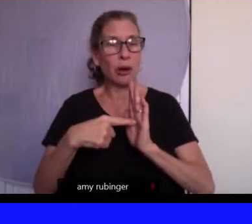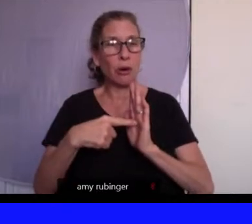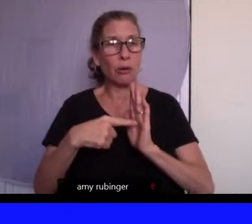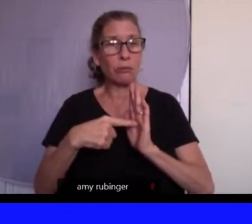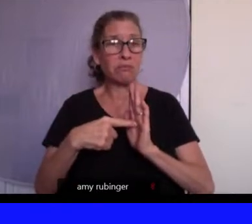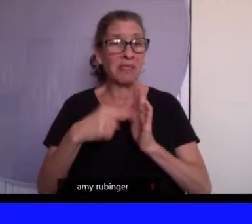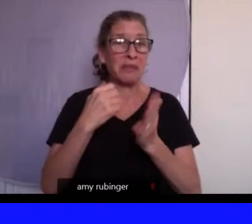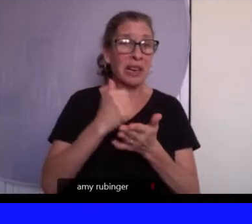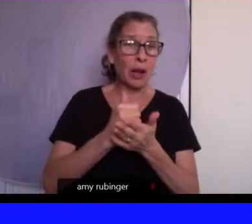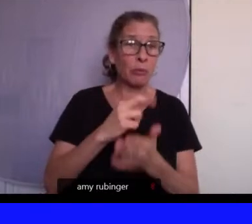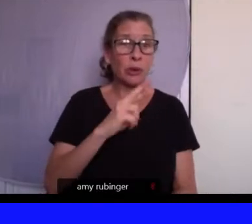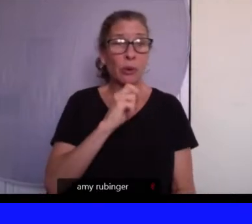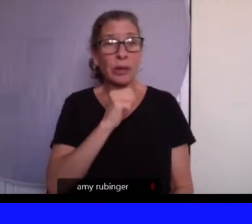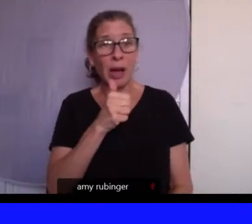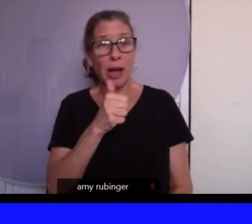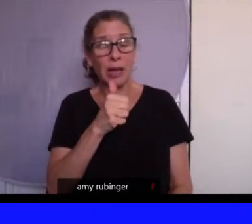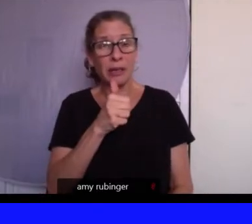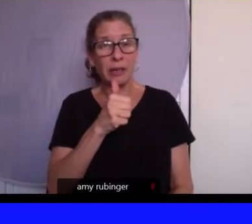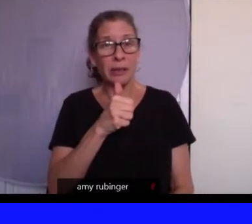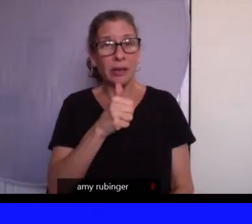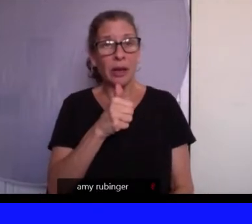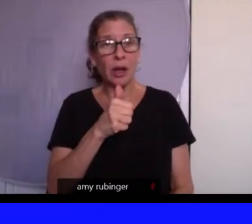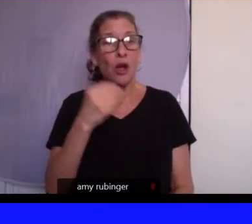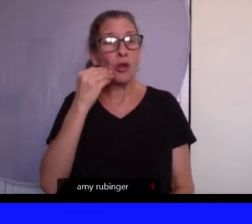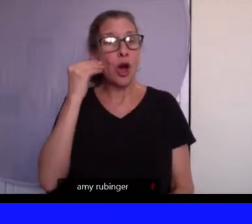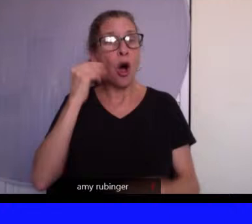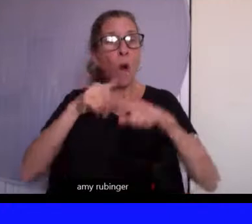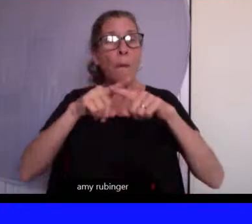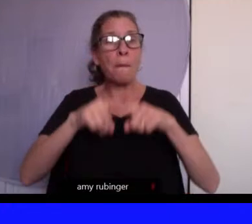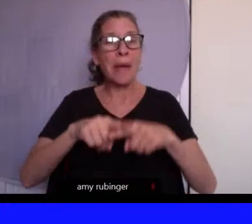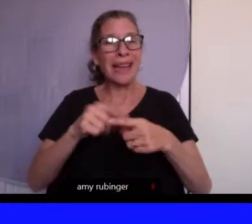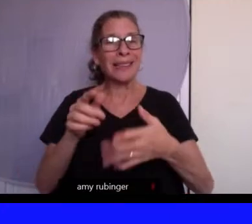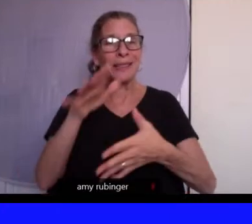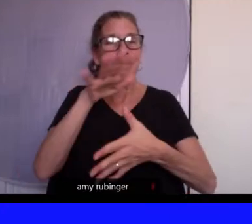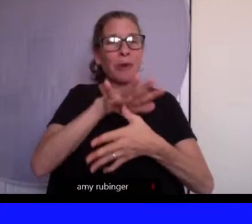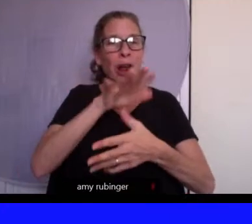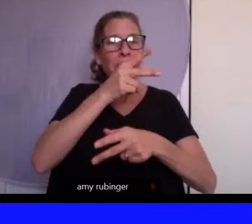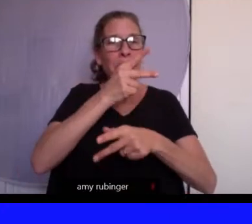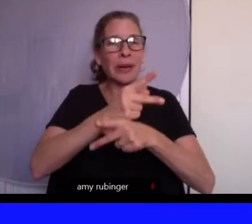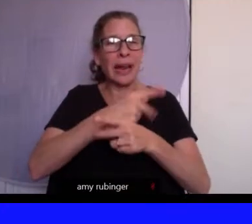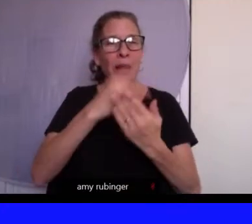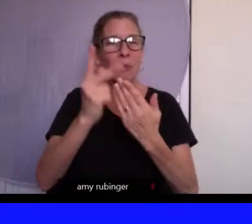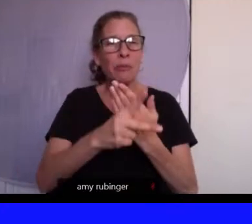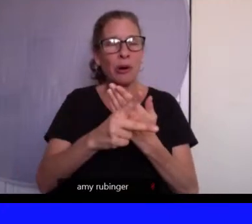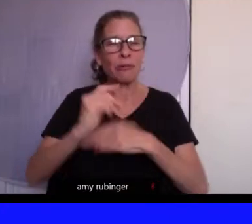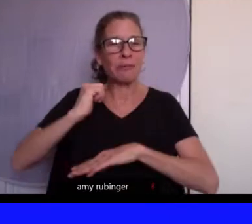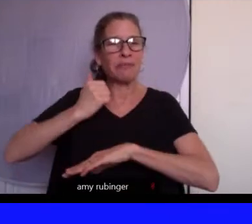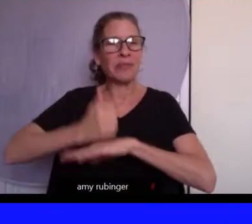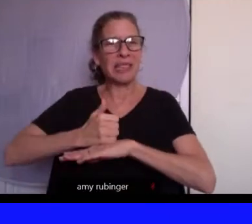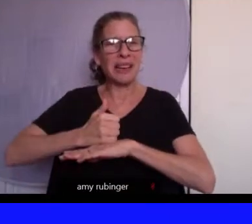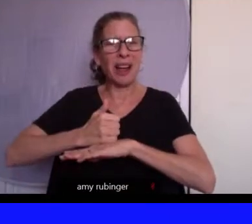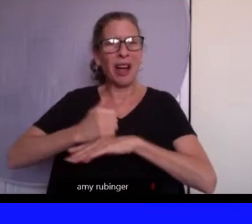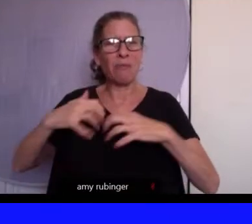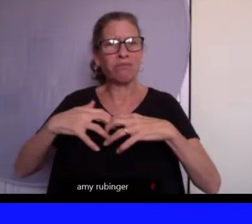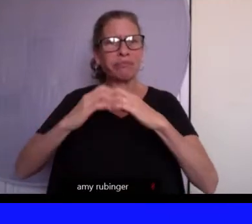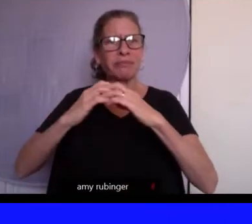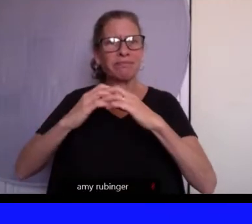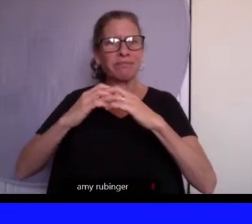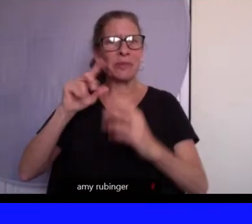whether those services are doctors or social workers. One thing that we're thinking about is to put